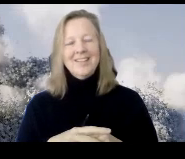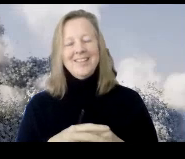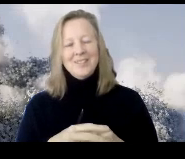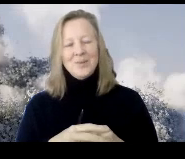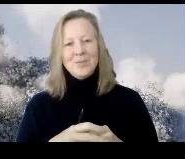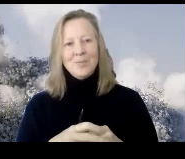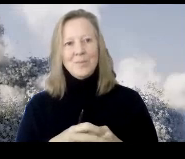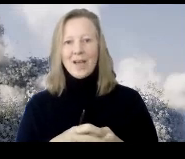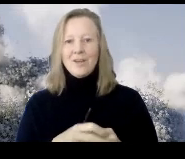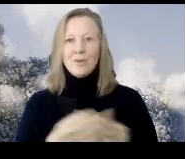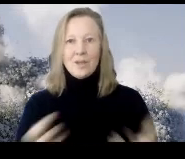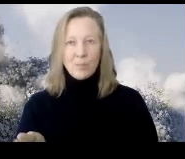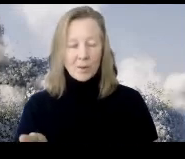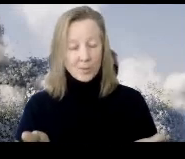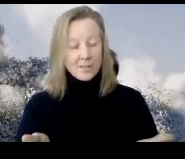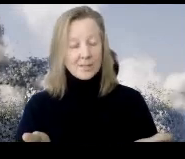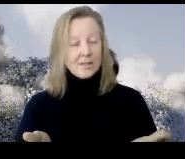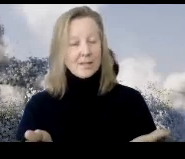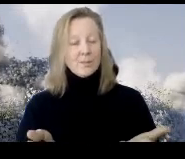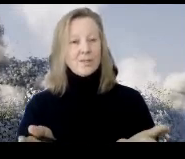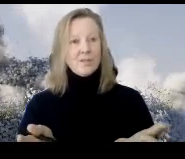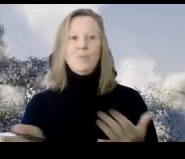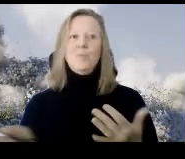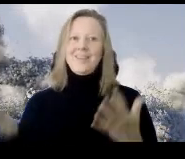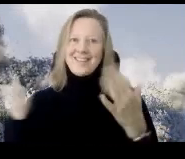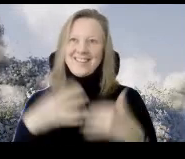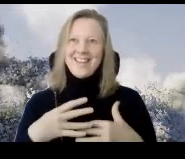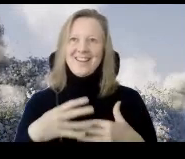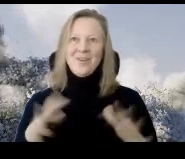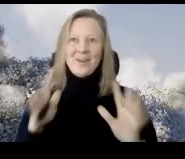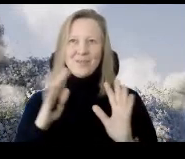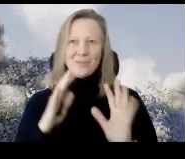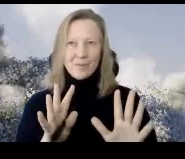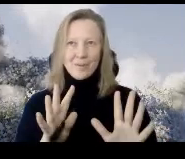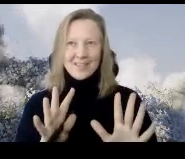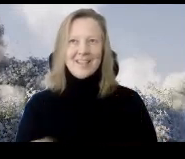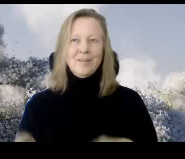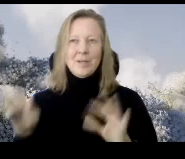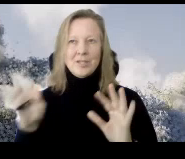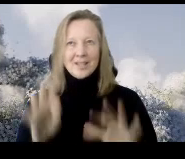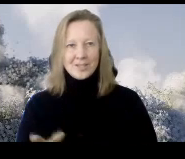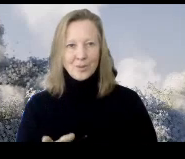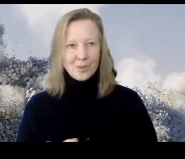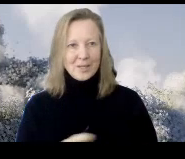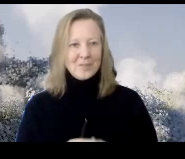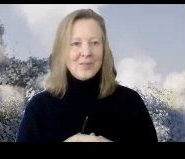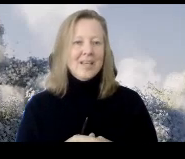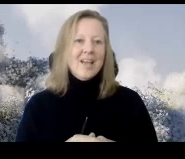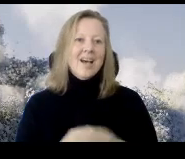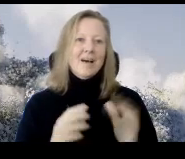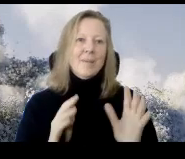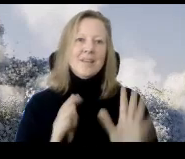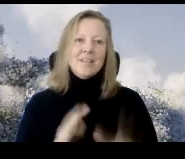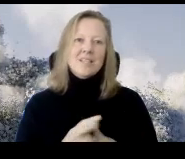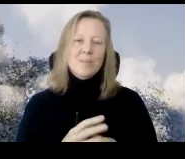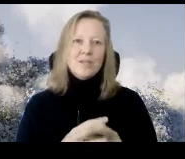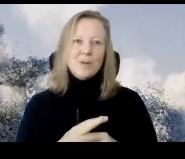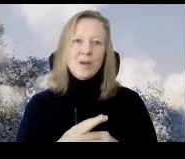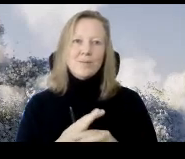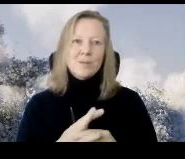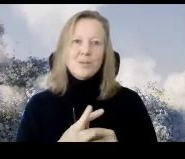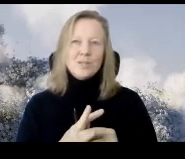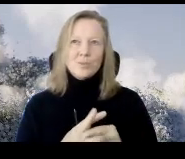patient. So I know that you'll probably want to tell us what to do, but in Canada, you have to recommend and the patient has to agree. Ethics